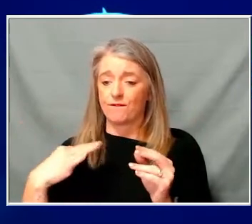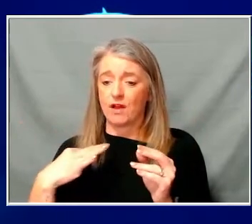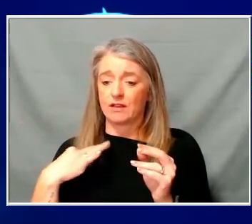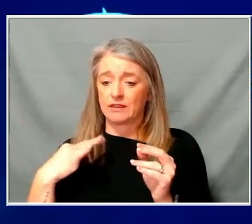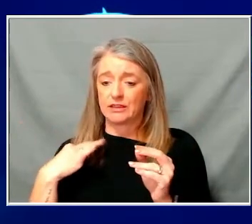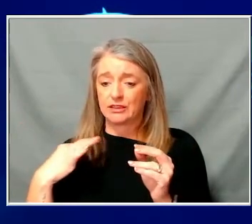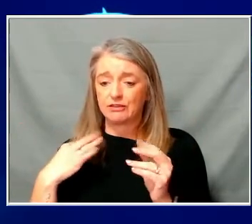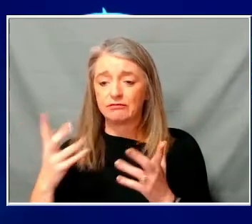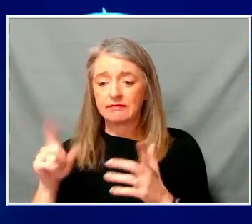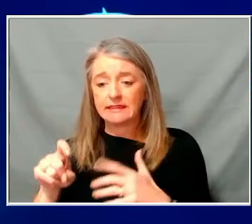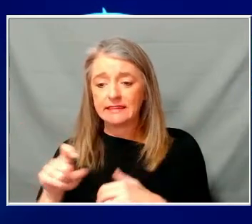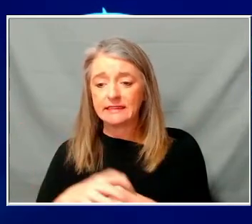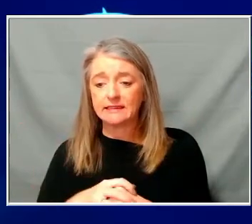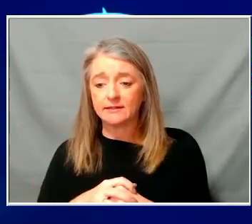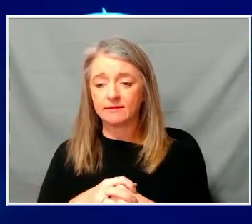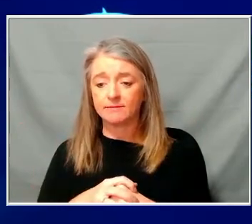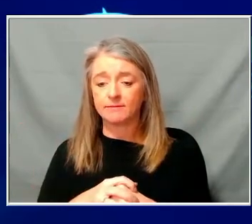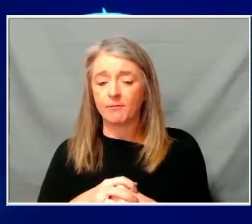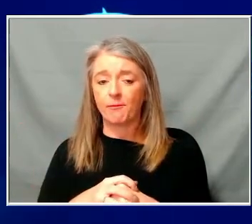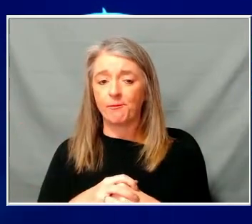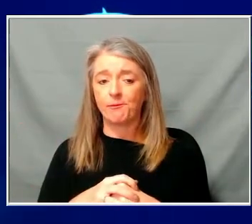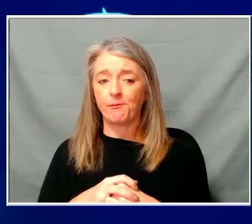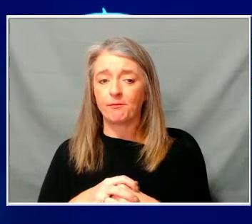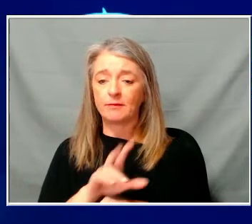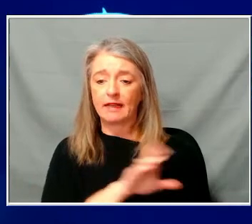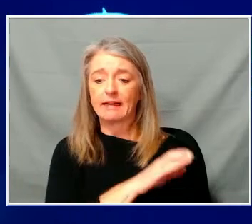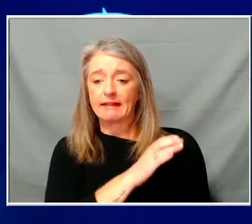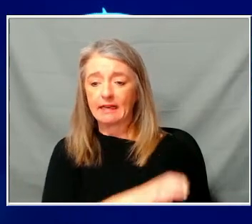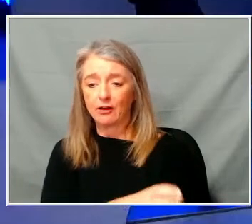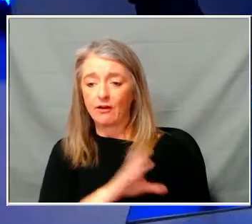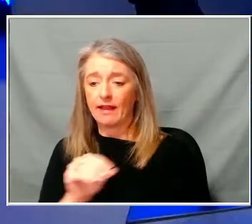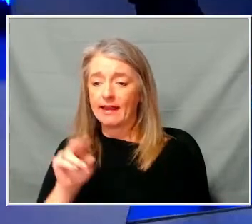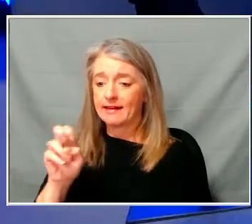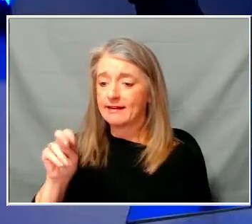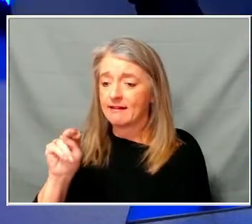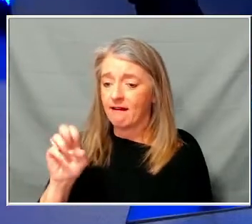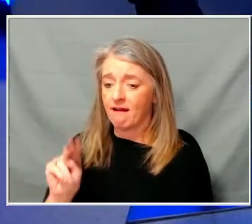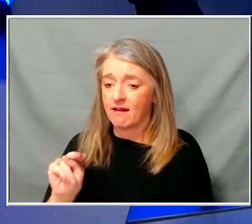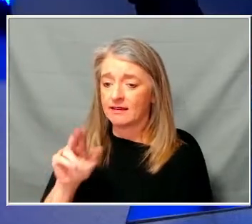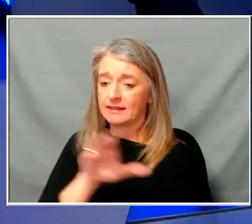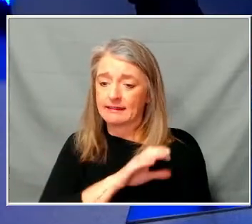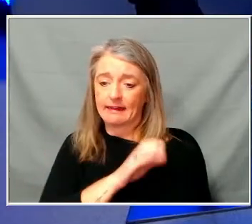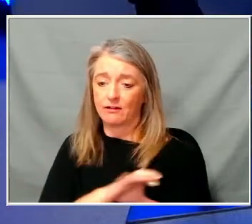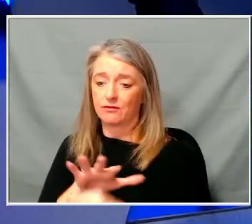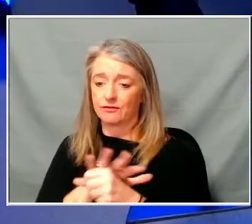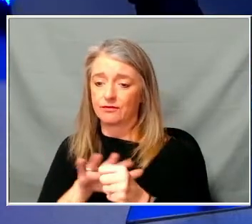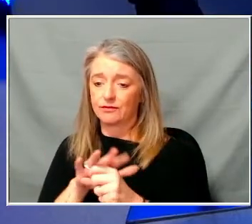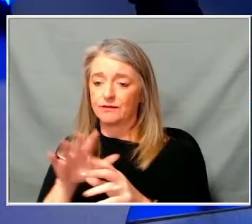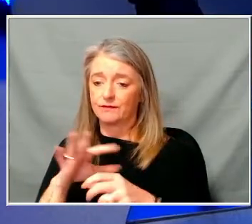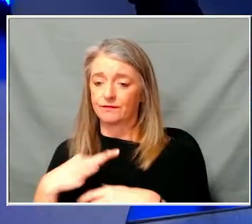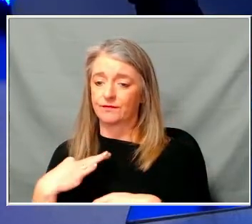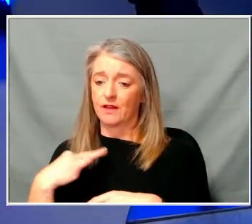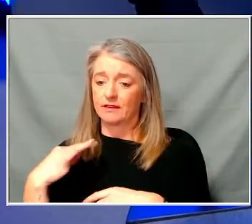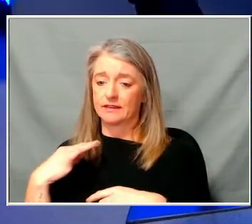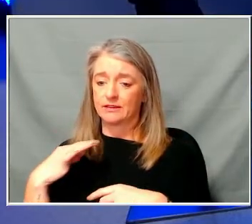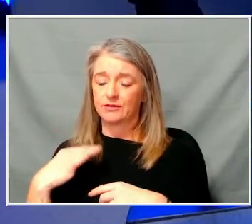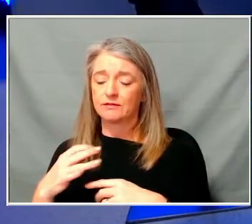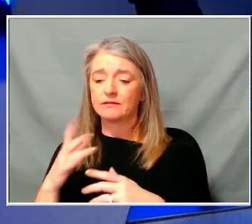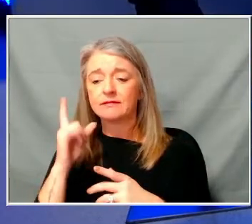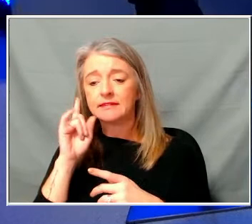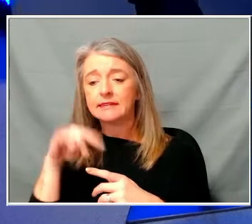really we have volunteers both clinical and non-clinical areas. Just what you said about that, though, is just seeing like a